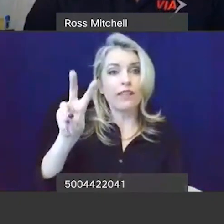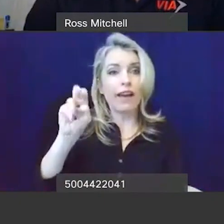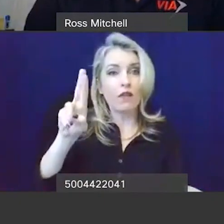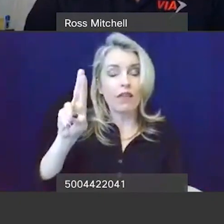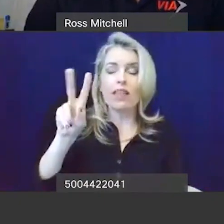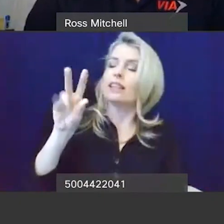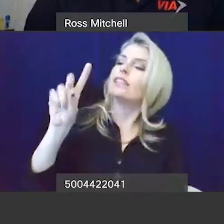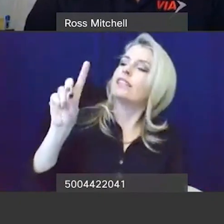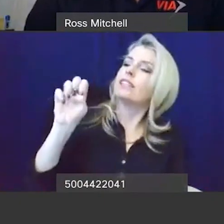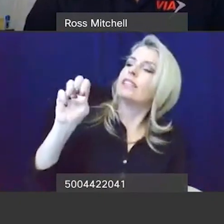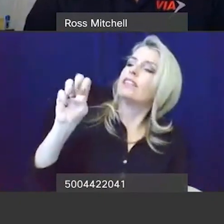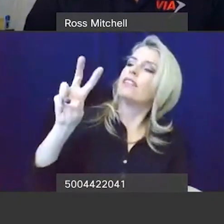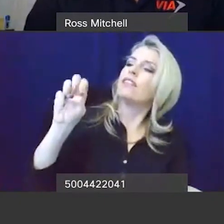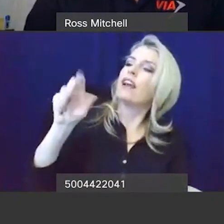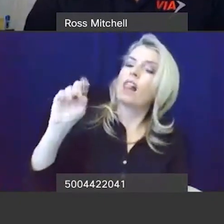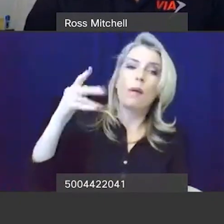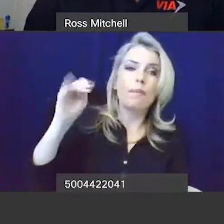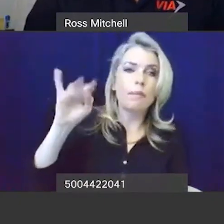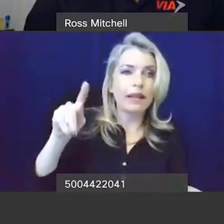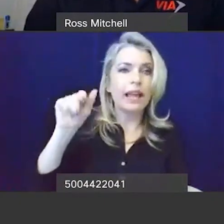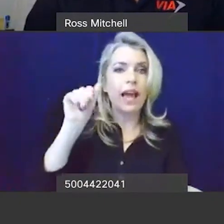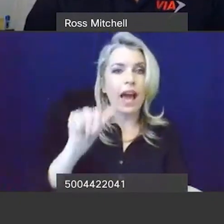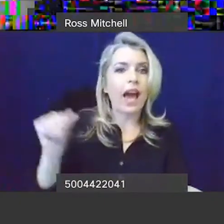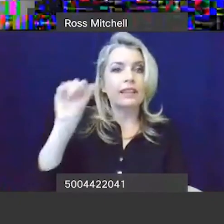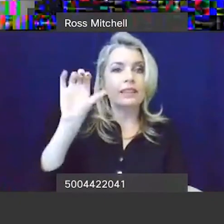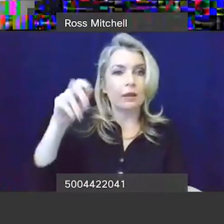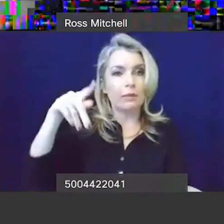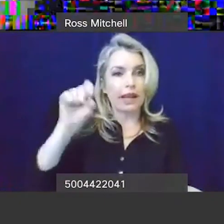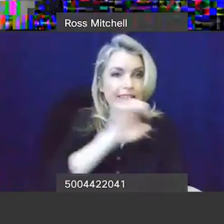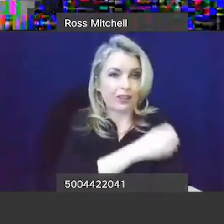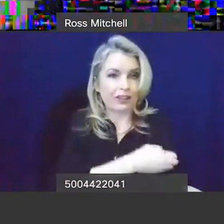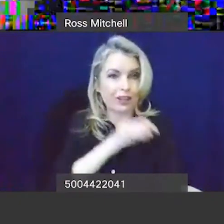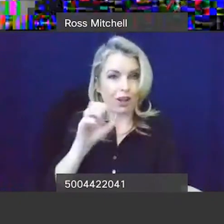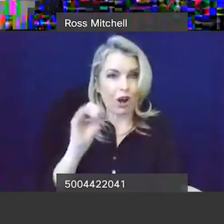supplierdevelopment@cpsenergy.com. We'll ensure we get it to the appropriate individuals, and we'll